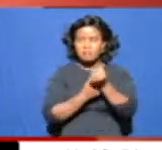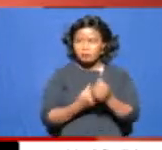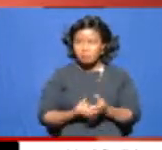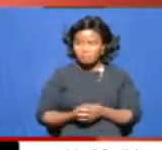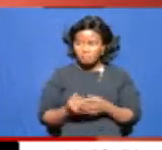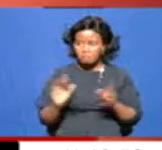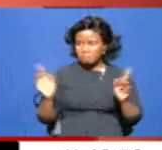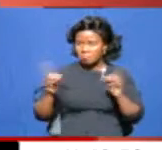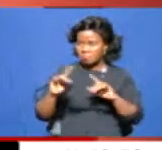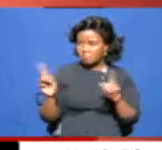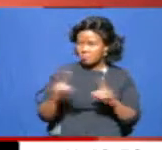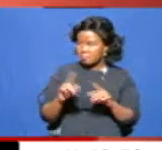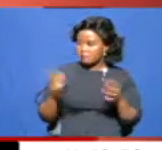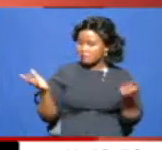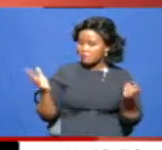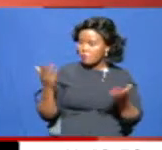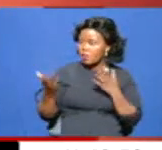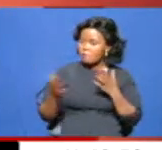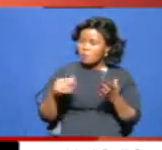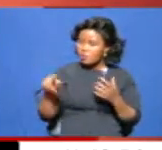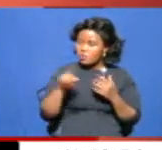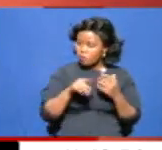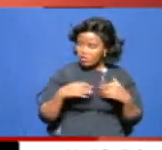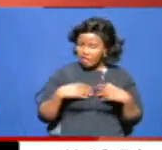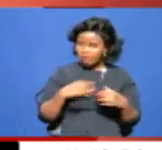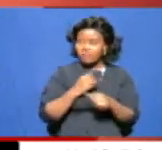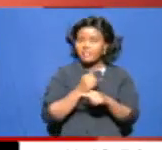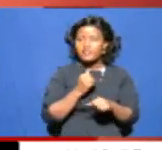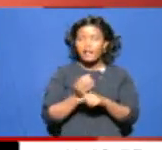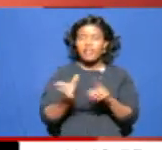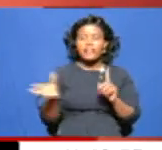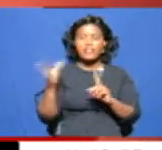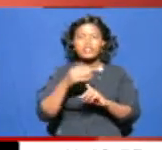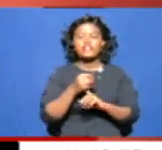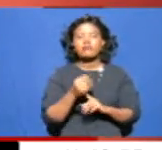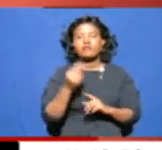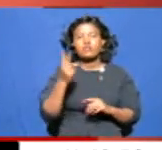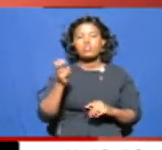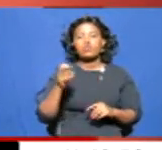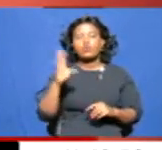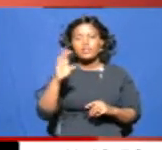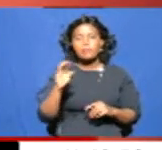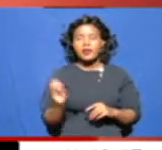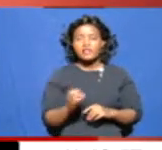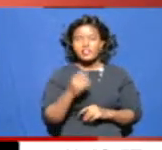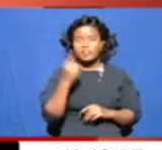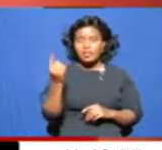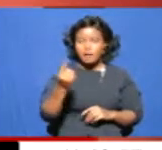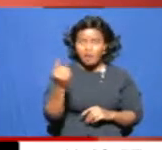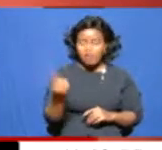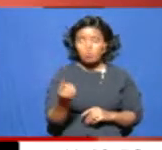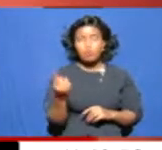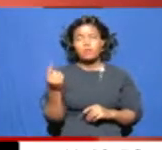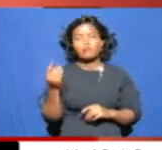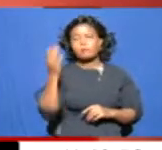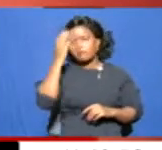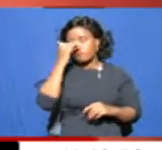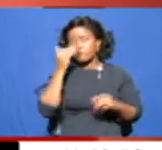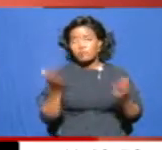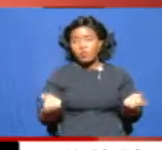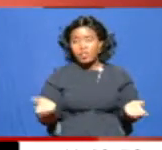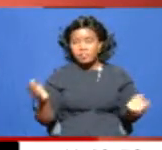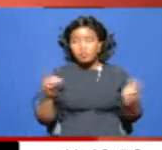maybe 20% of what we're supposed to do, because you look at whatever we have at the moment,